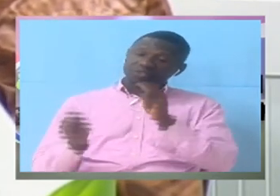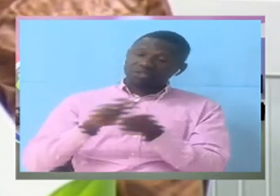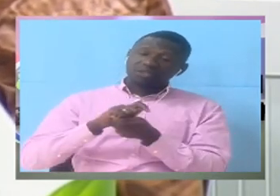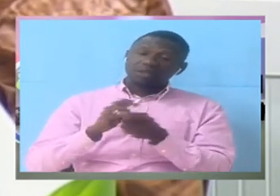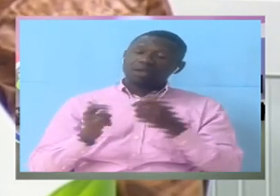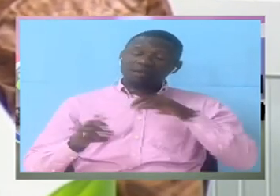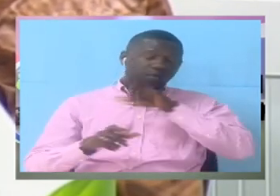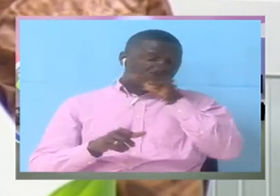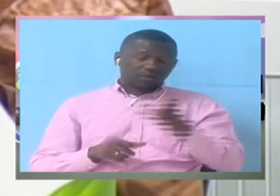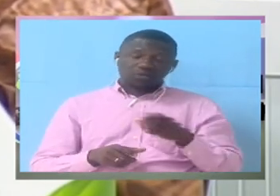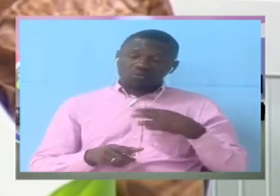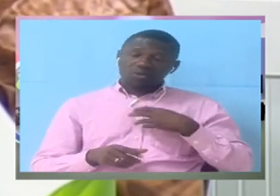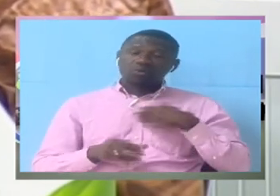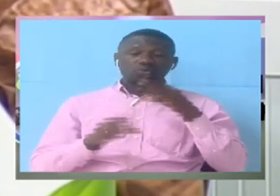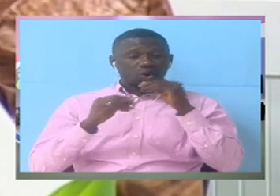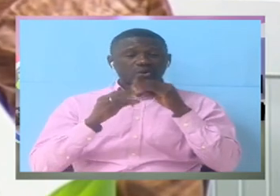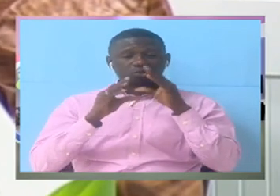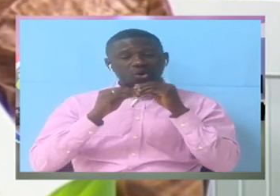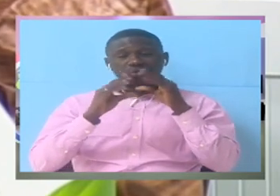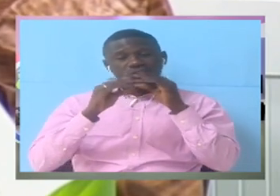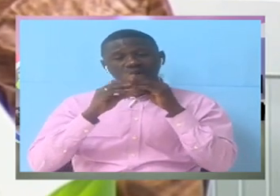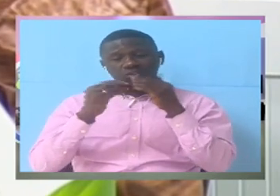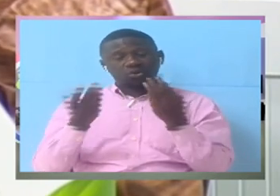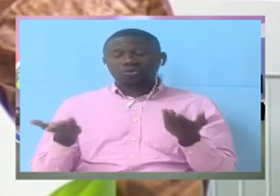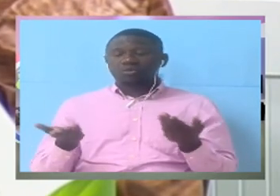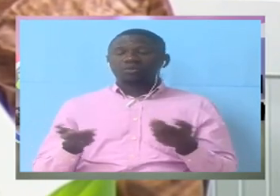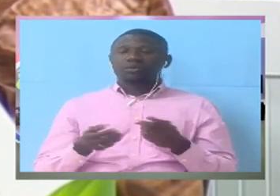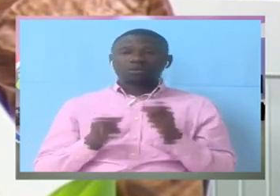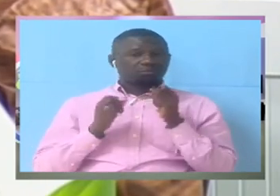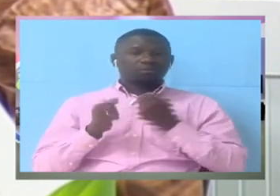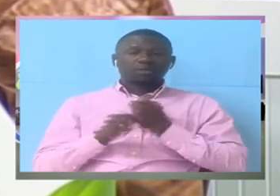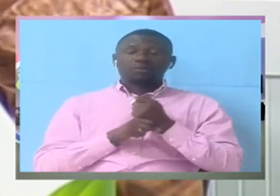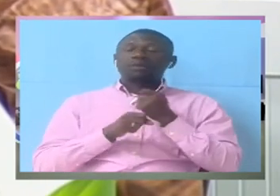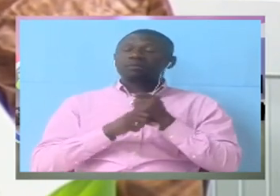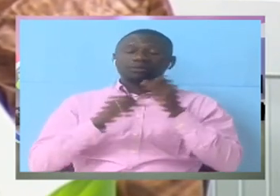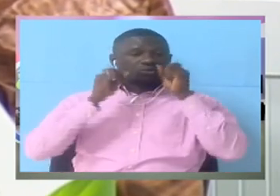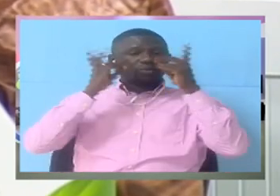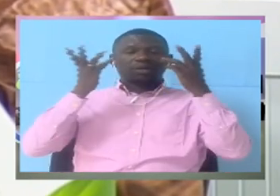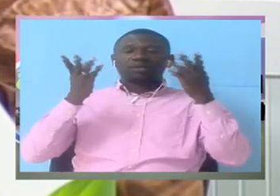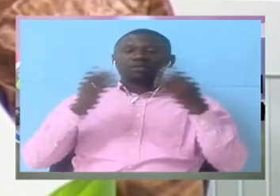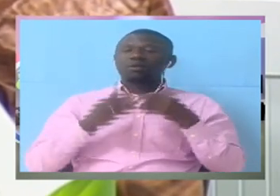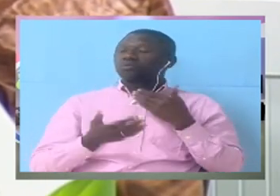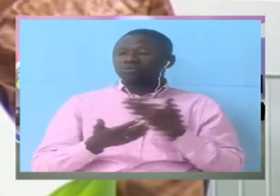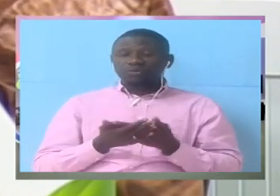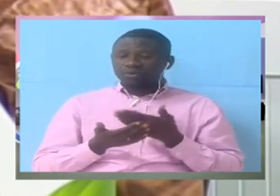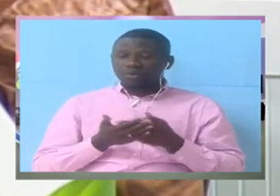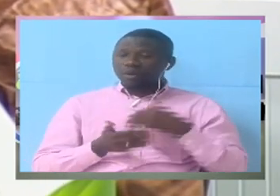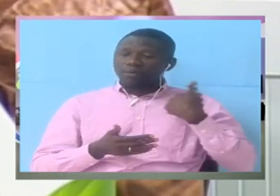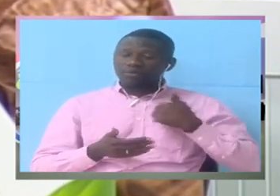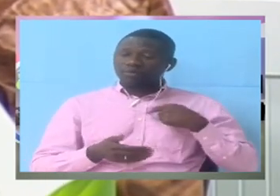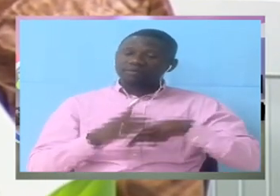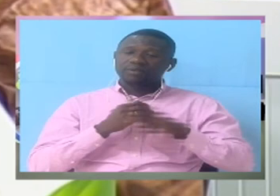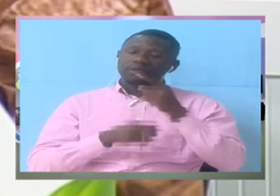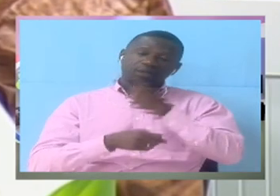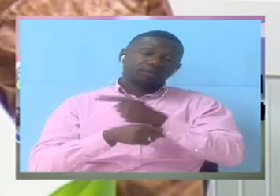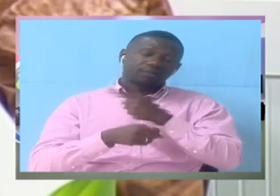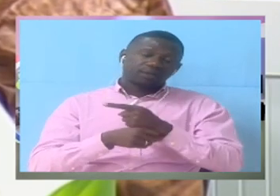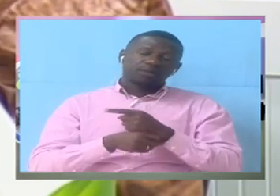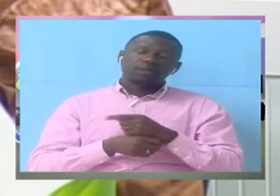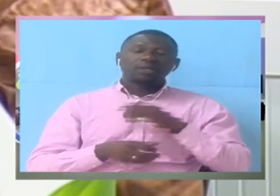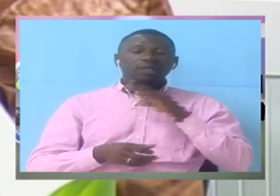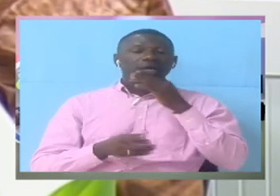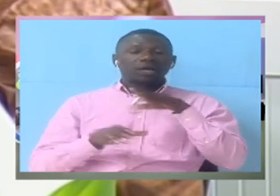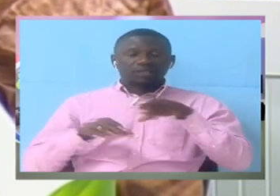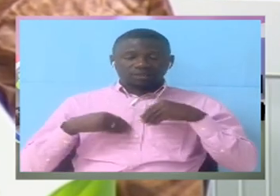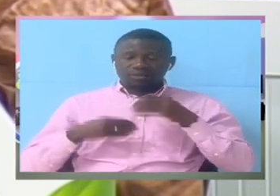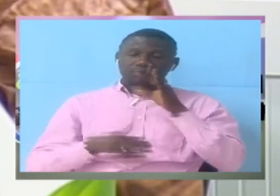everybody is a speaker. That is surprising. So I appeal to the people of the country. Let us